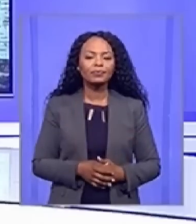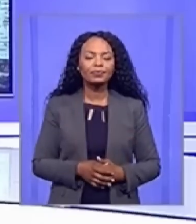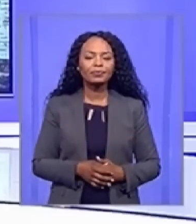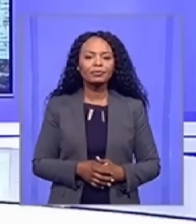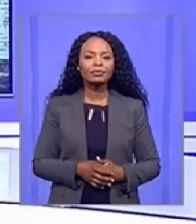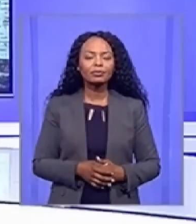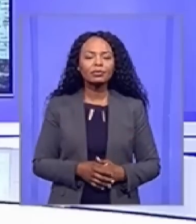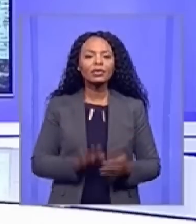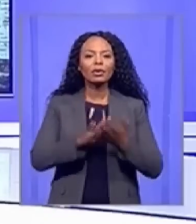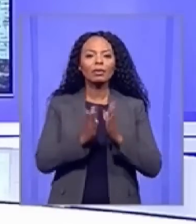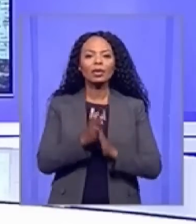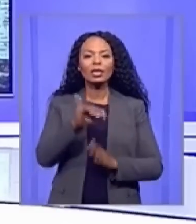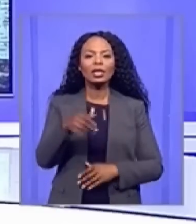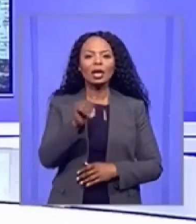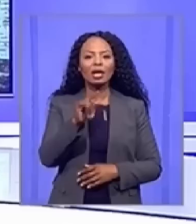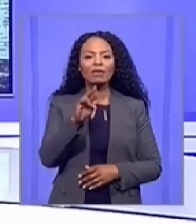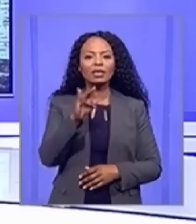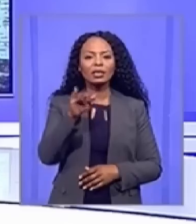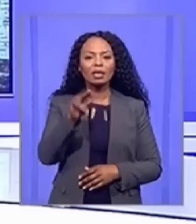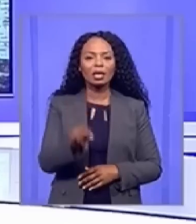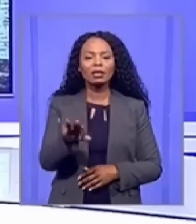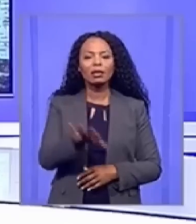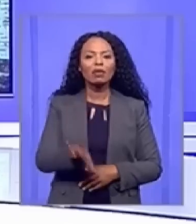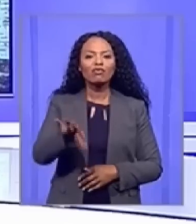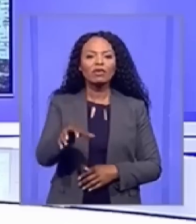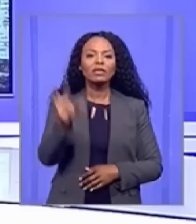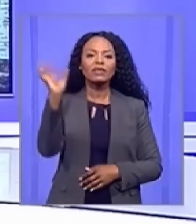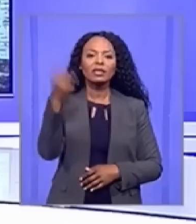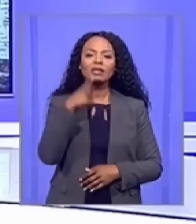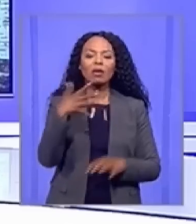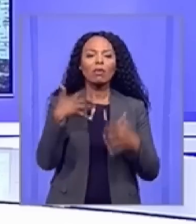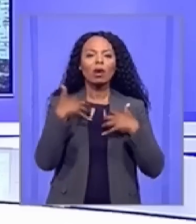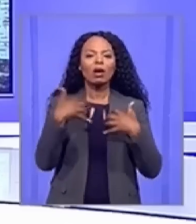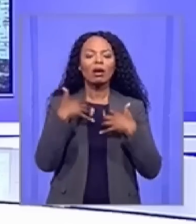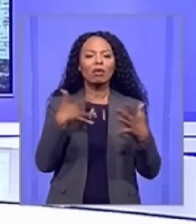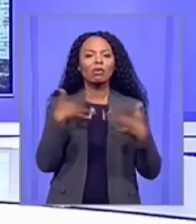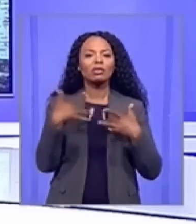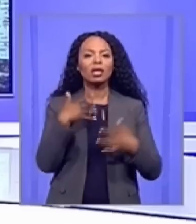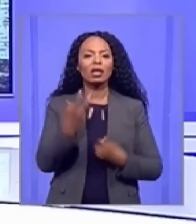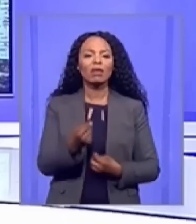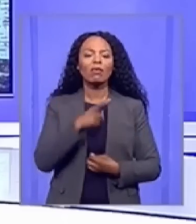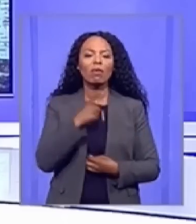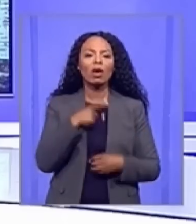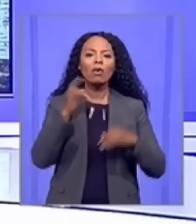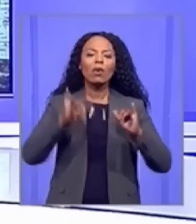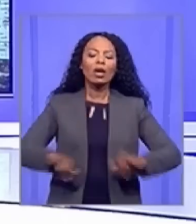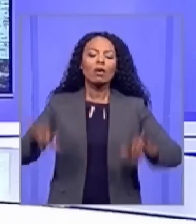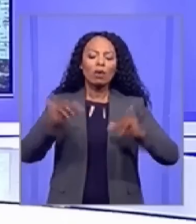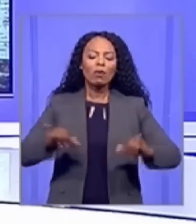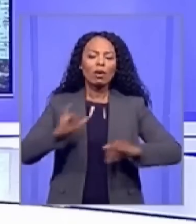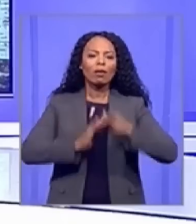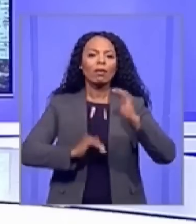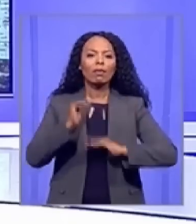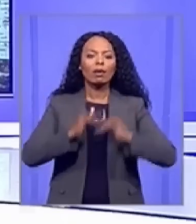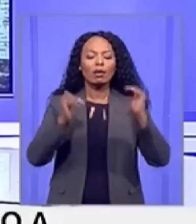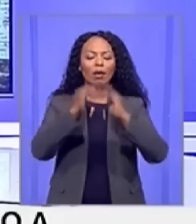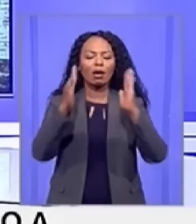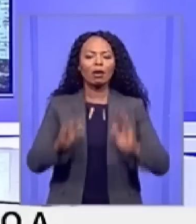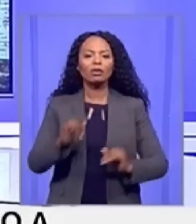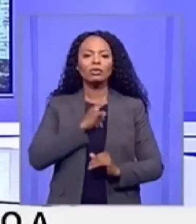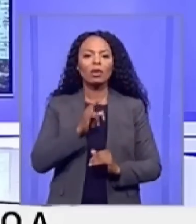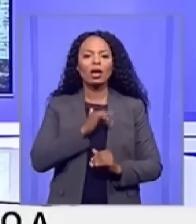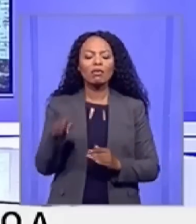Baahi ba ya ka Sfontein province ya Free State ba re ba ngongorehile jwalo ka ha ba ntse ba emetse ho ahelwa matlo a bona. Sena ke ka morao phatloha